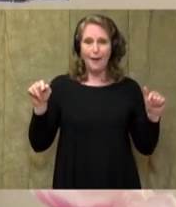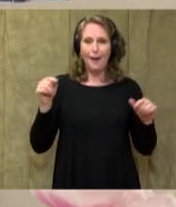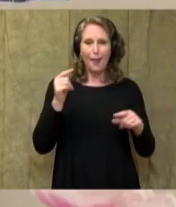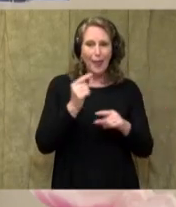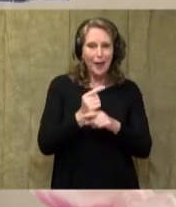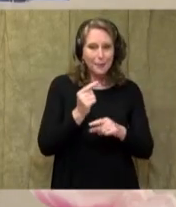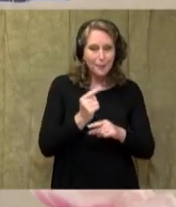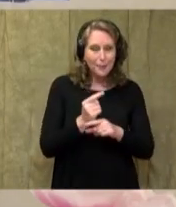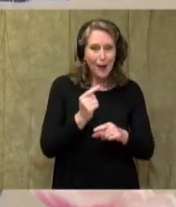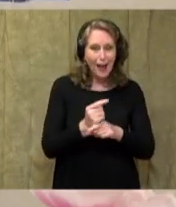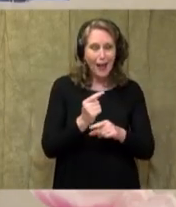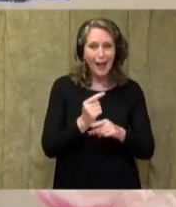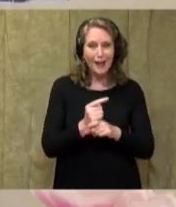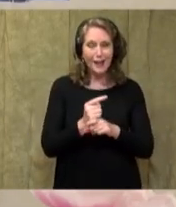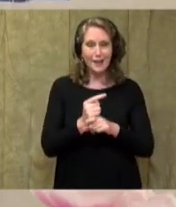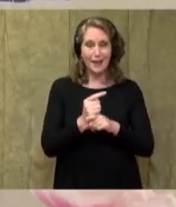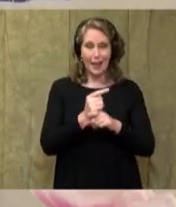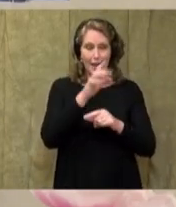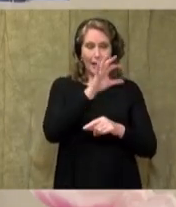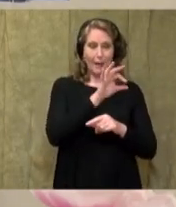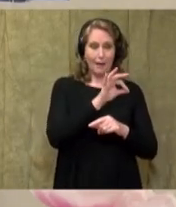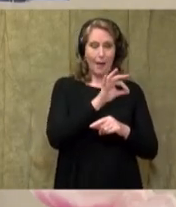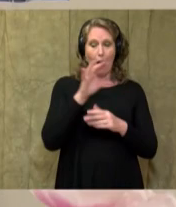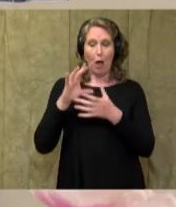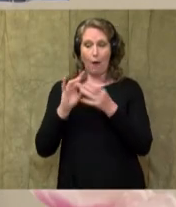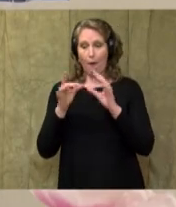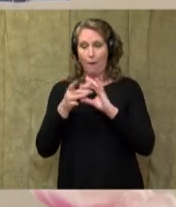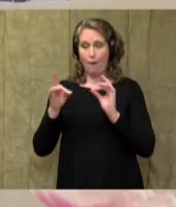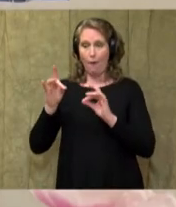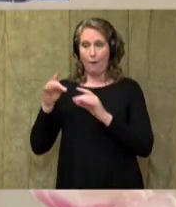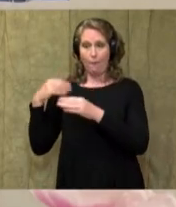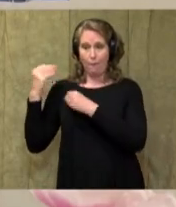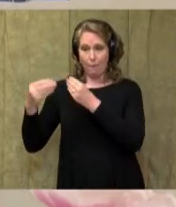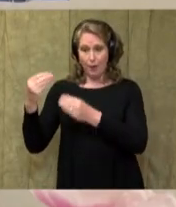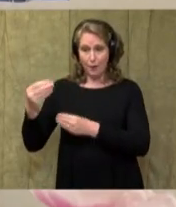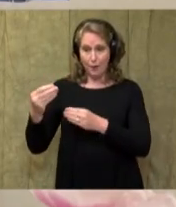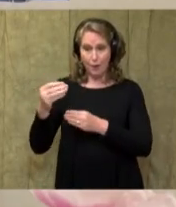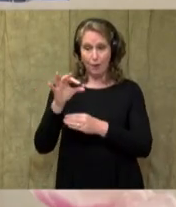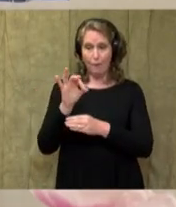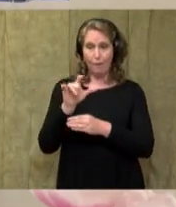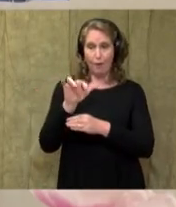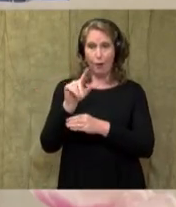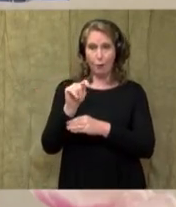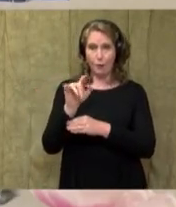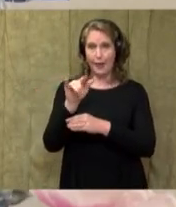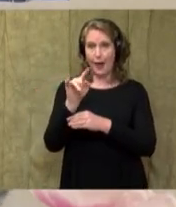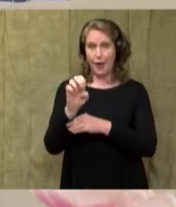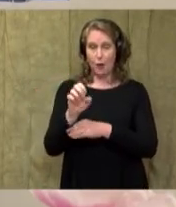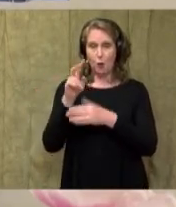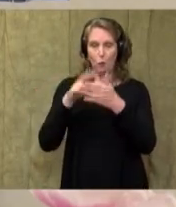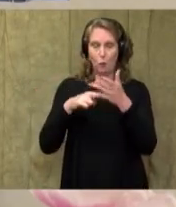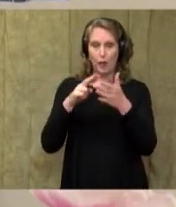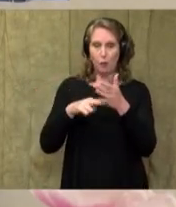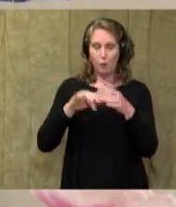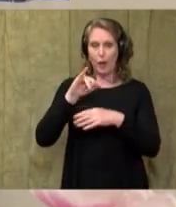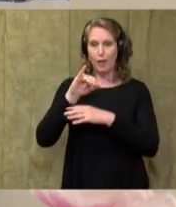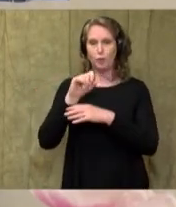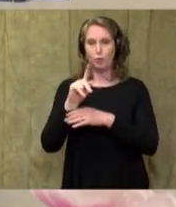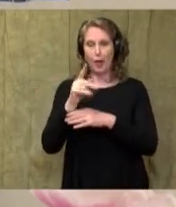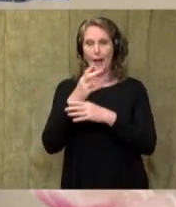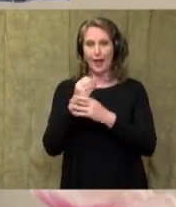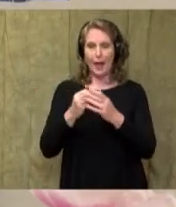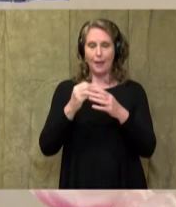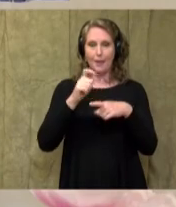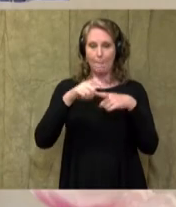That's right, okay? So remember, a folktale, we read Jack and the Beanstalk, and a folktale is a